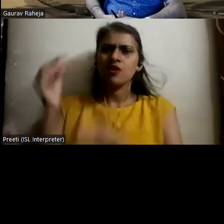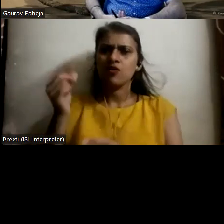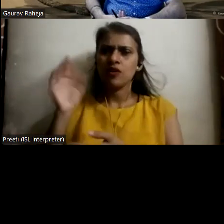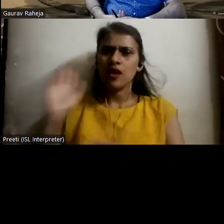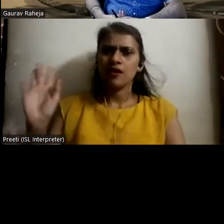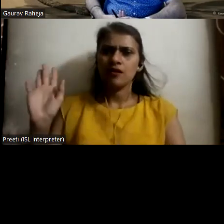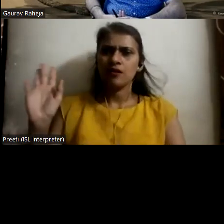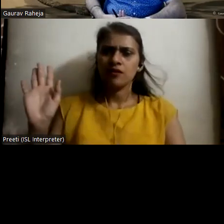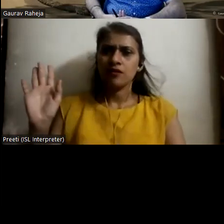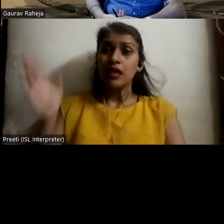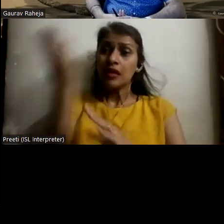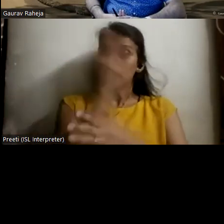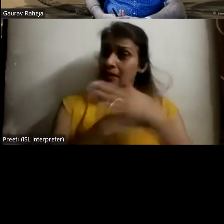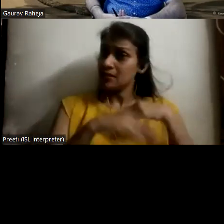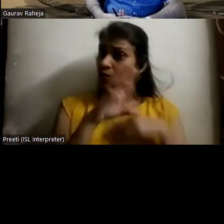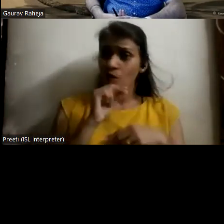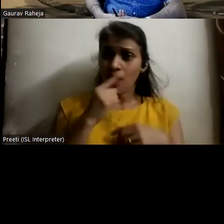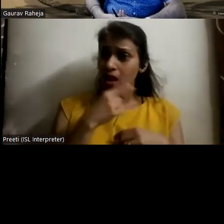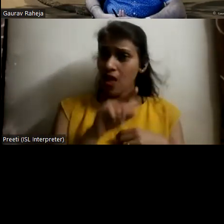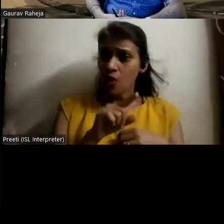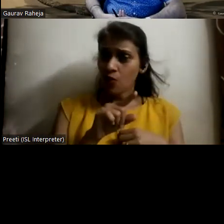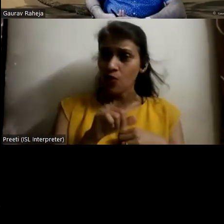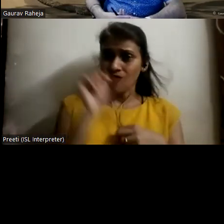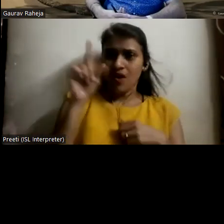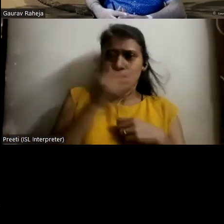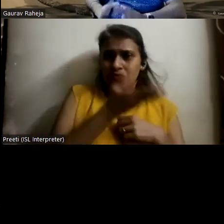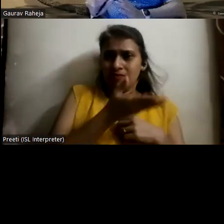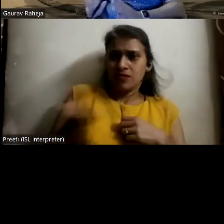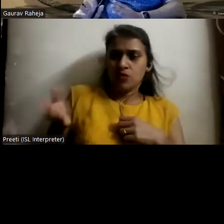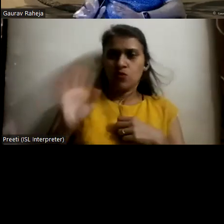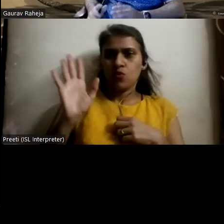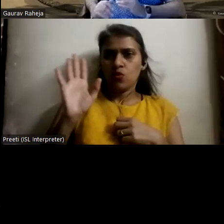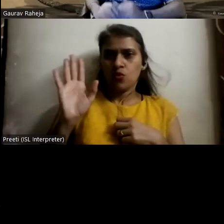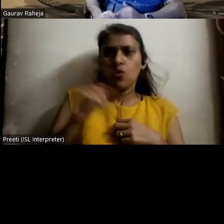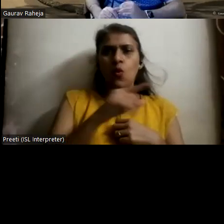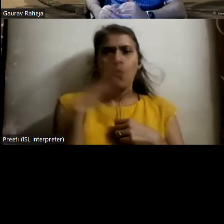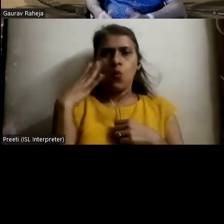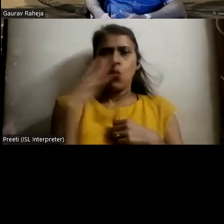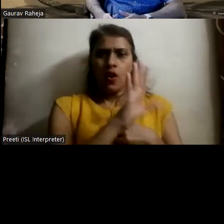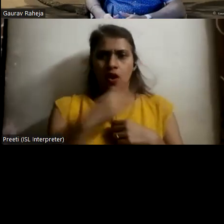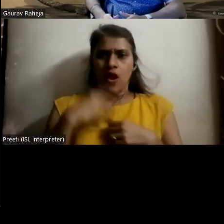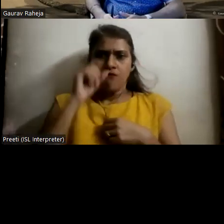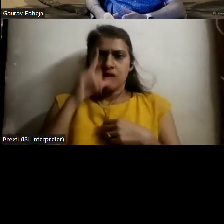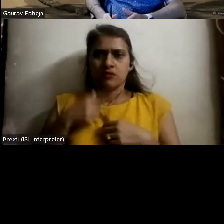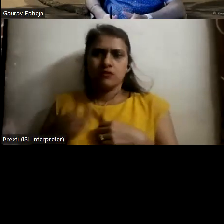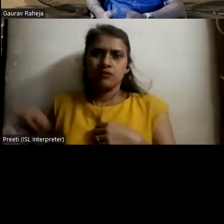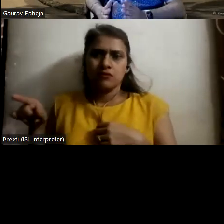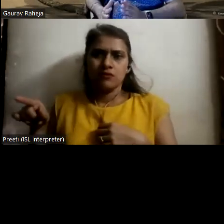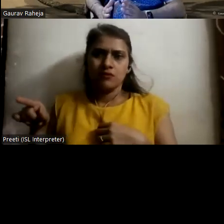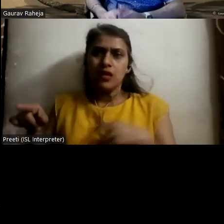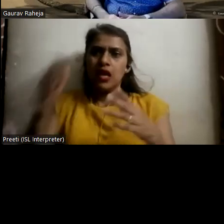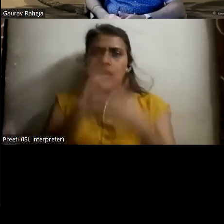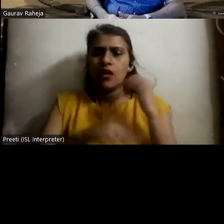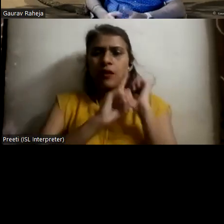allow people with disabilities get in first. So they say, you can wait, let us go first and move